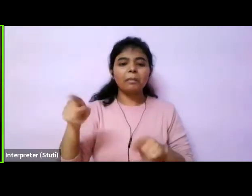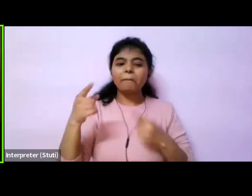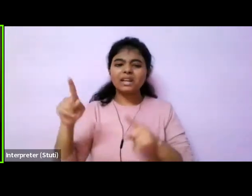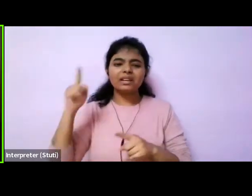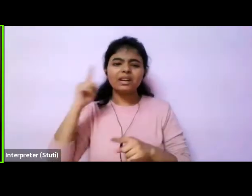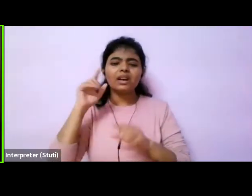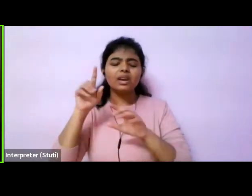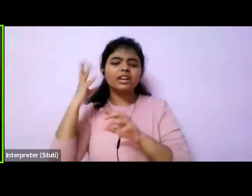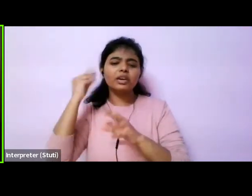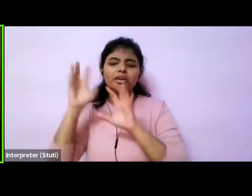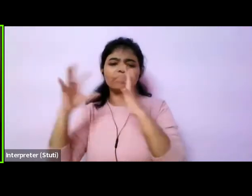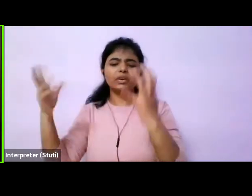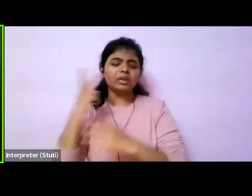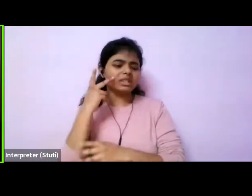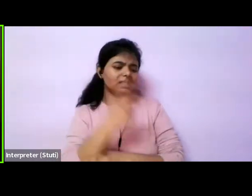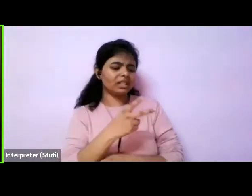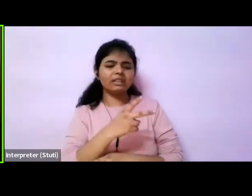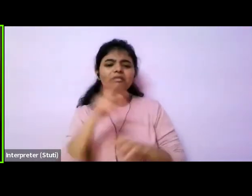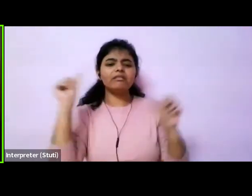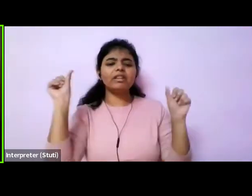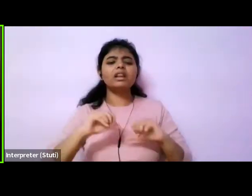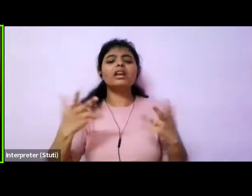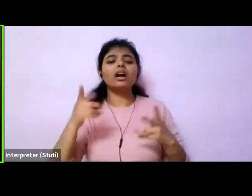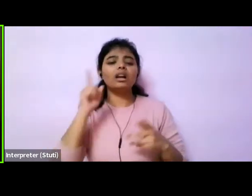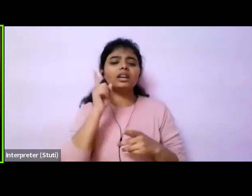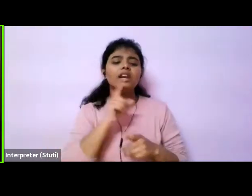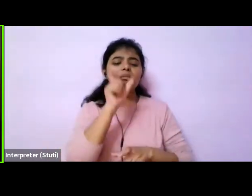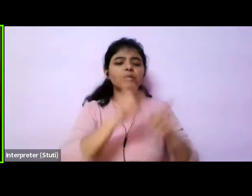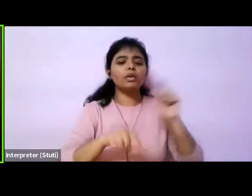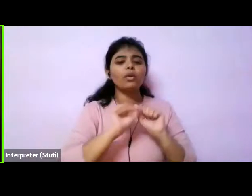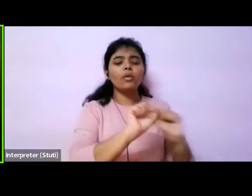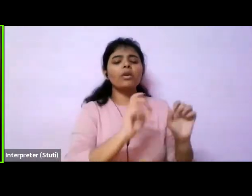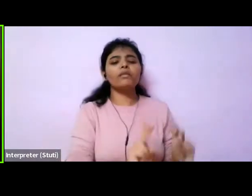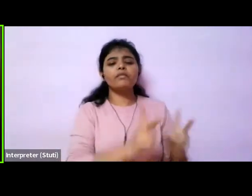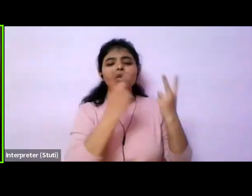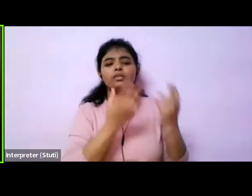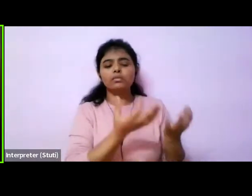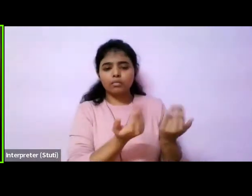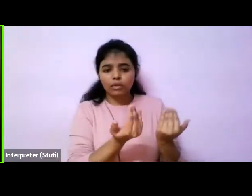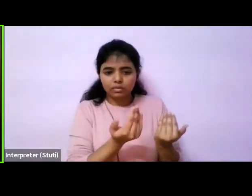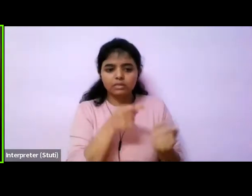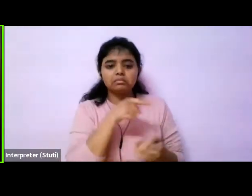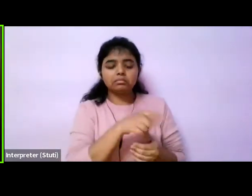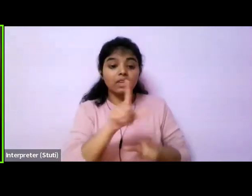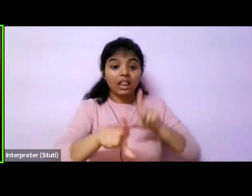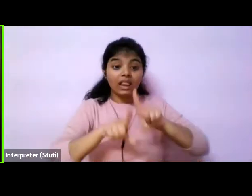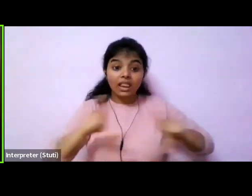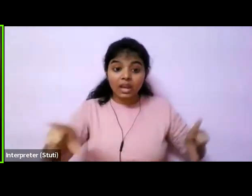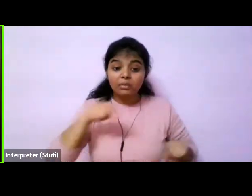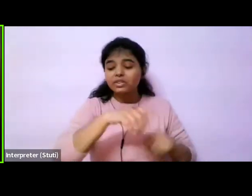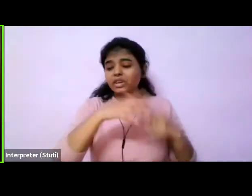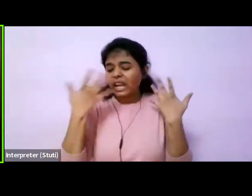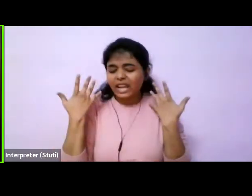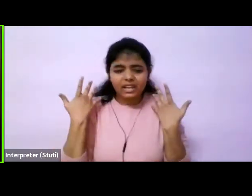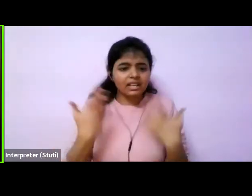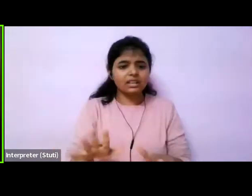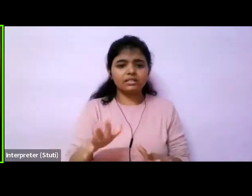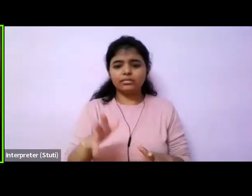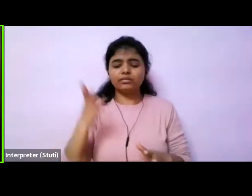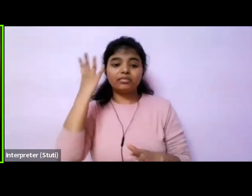casts on the world we live in, and also the possibilities of expression brought on by a language unlike any other in